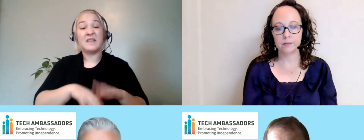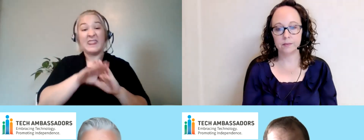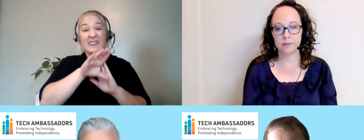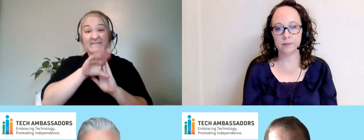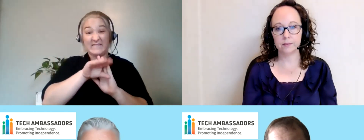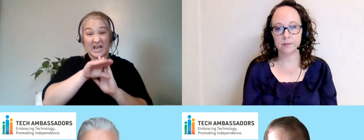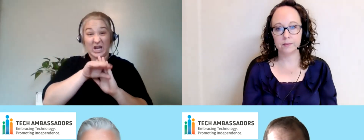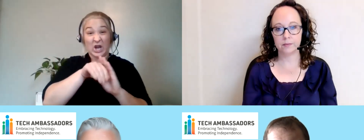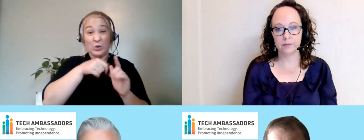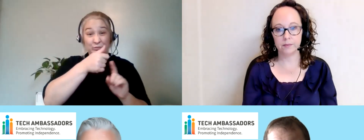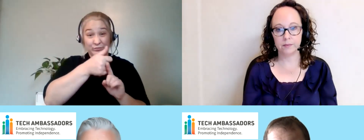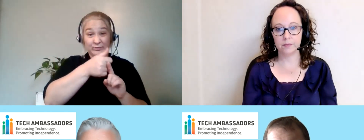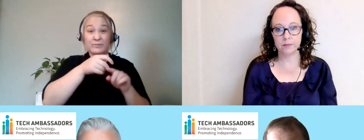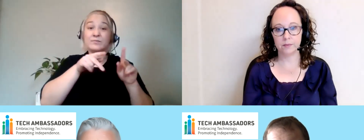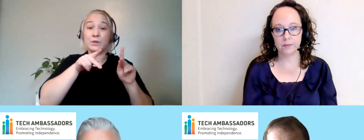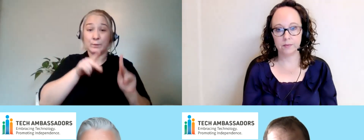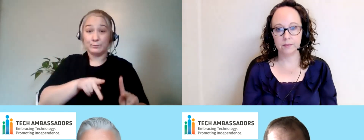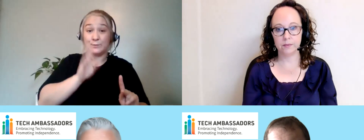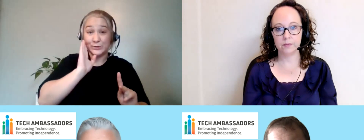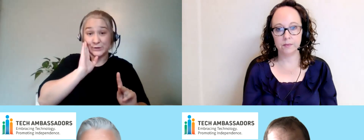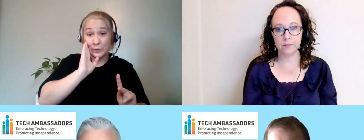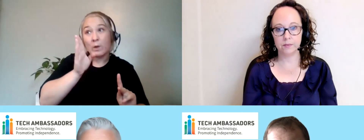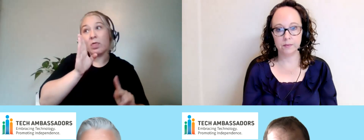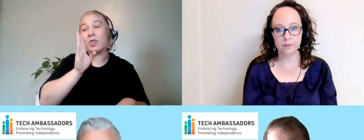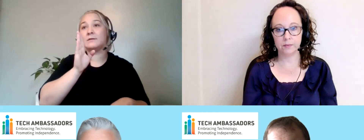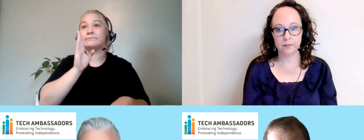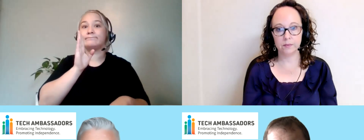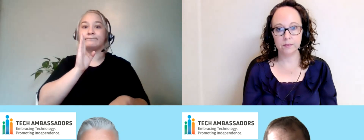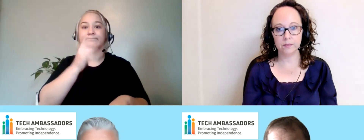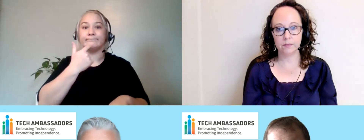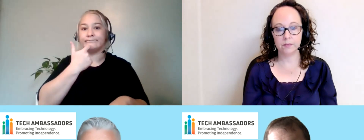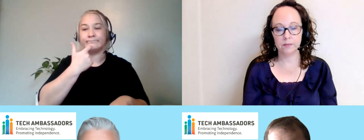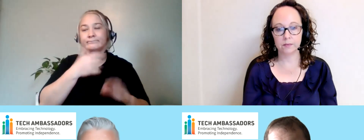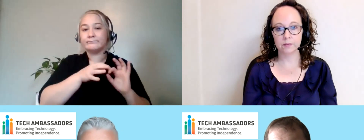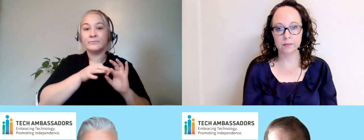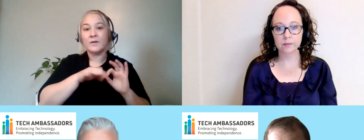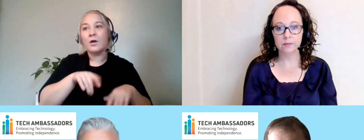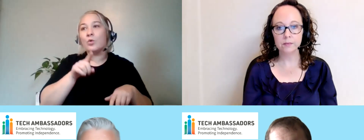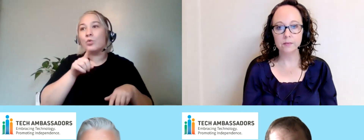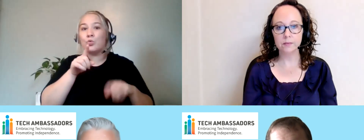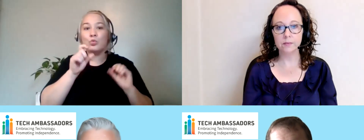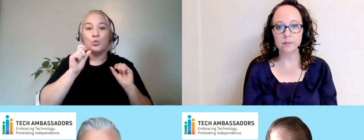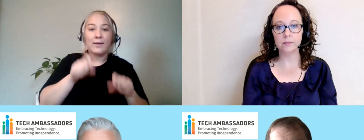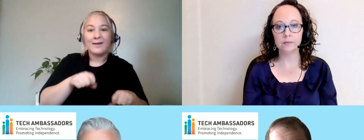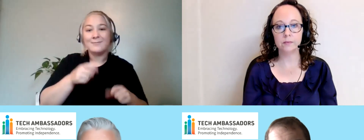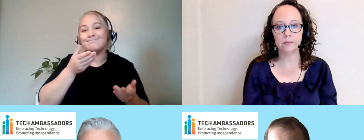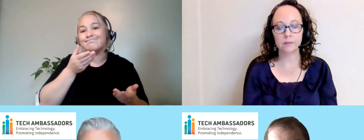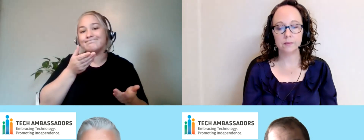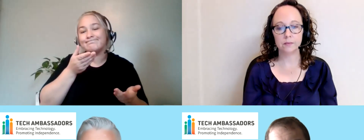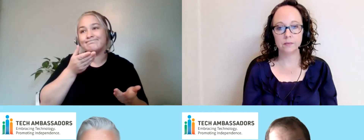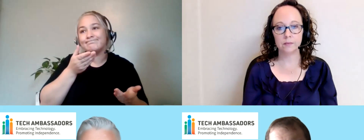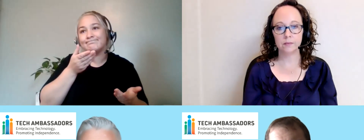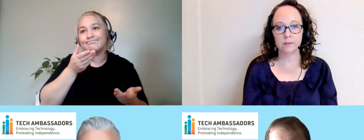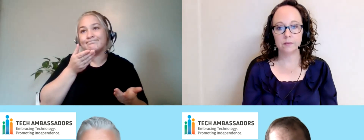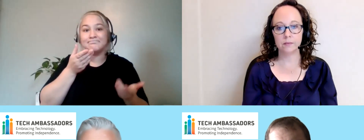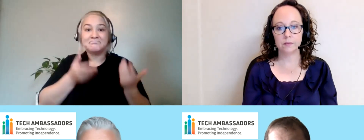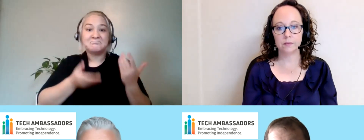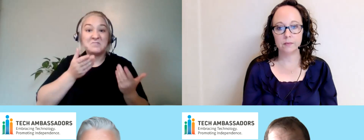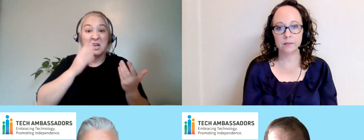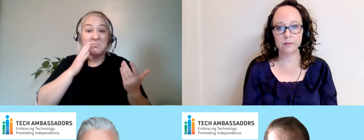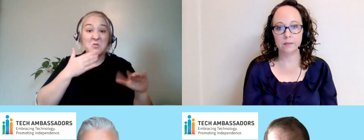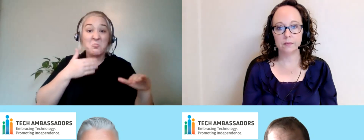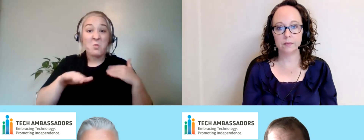the person will say that you can maybe walk with